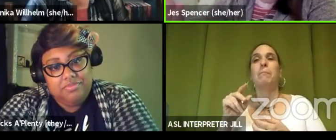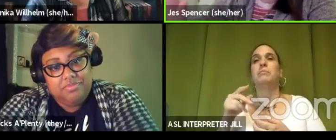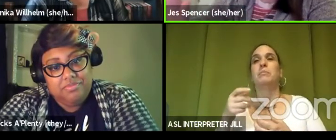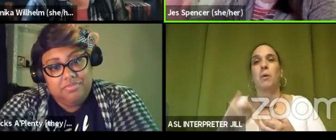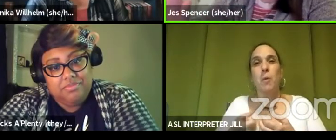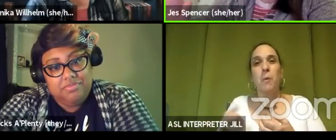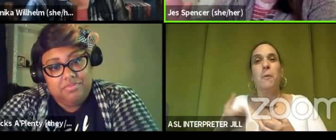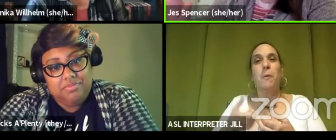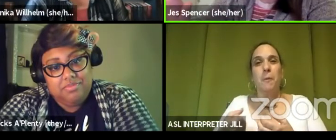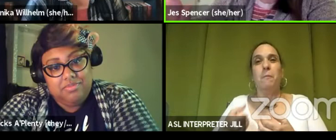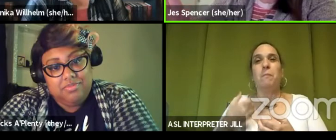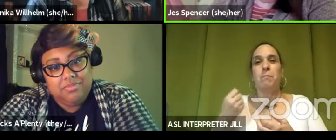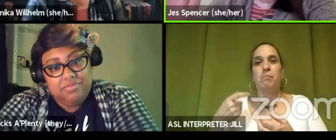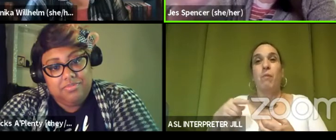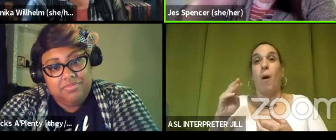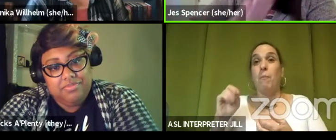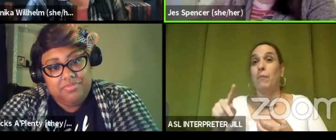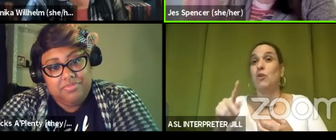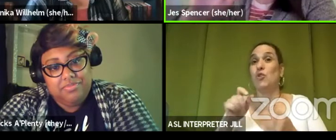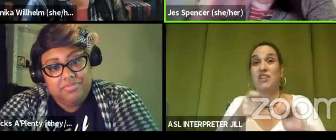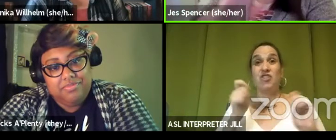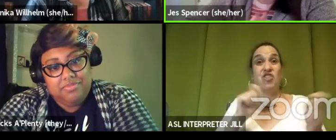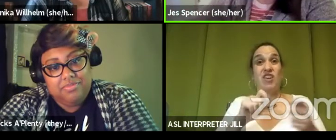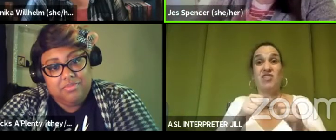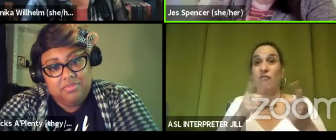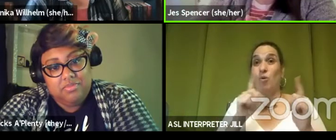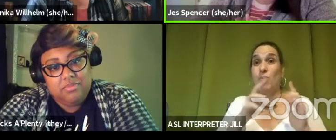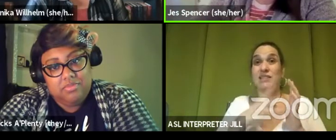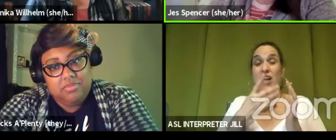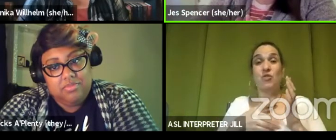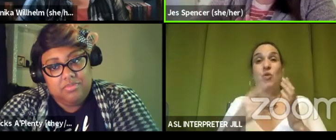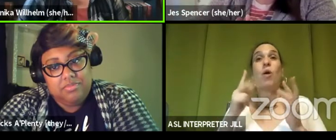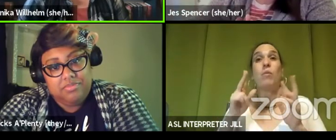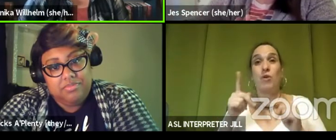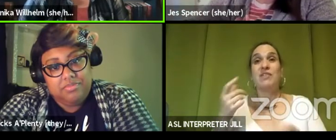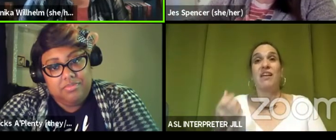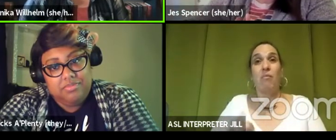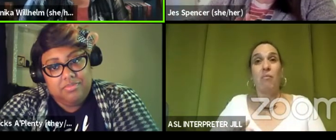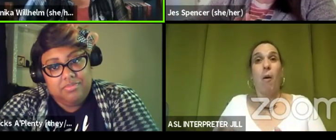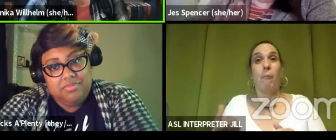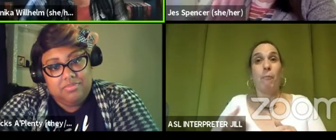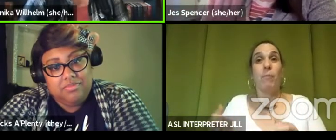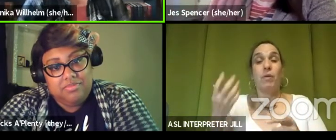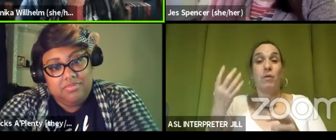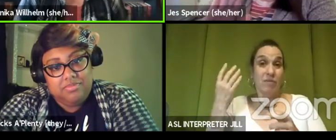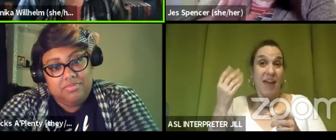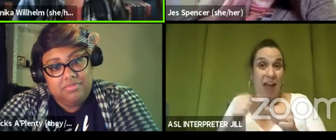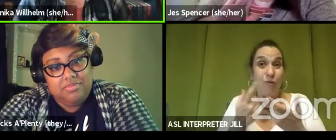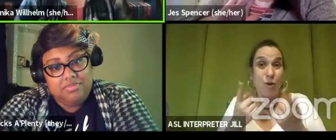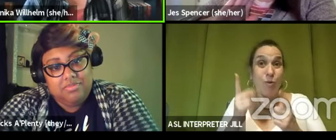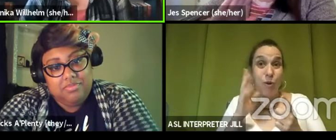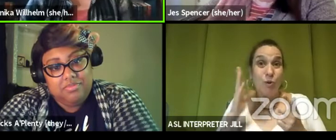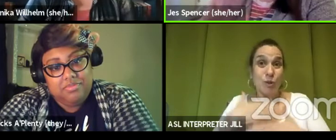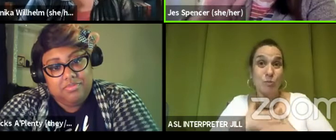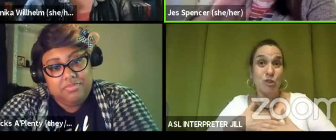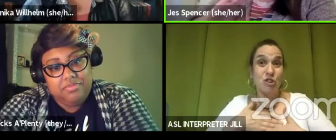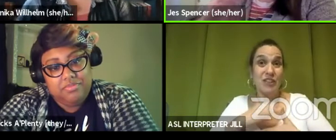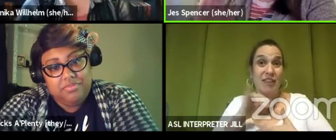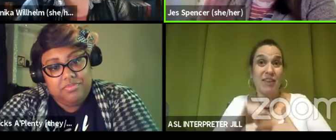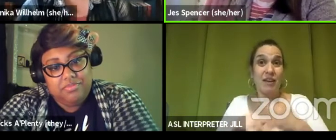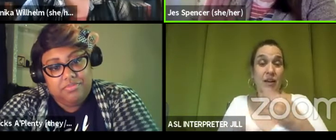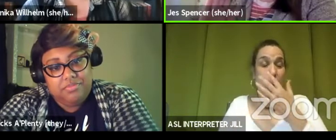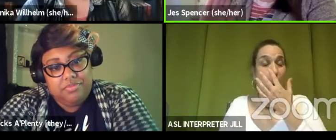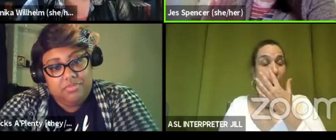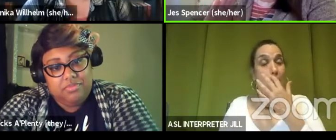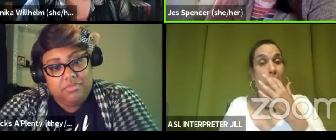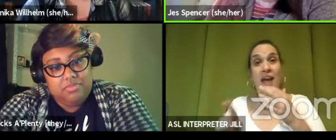that one person can pump and everybody will appreciate it. right? I just want to say that, like, that's